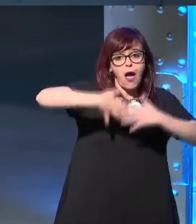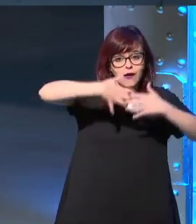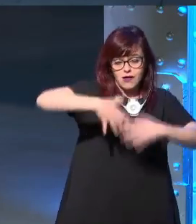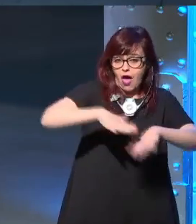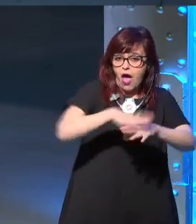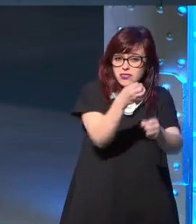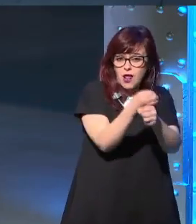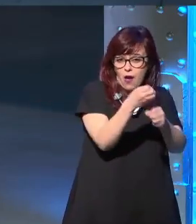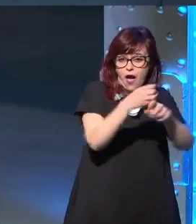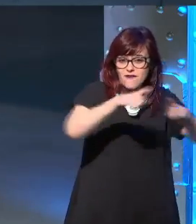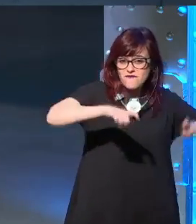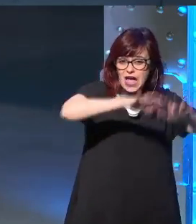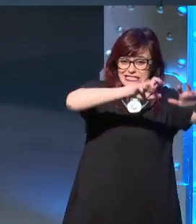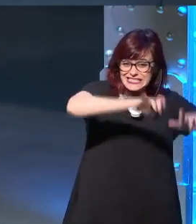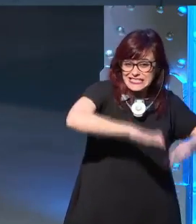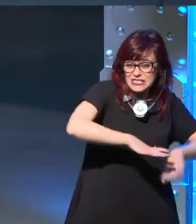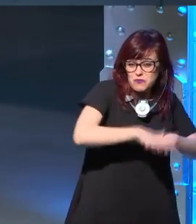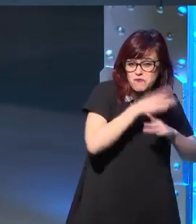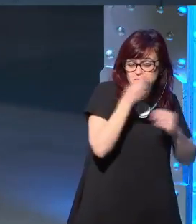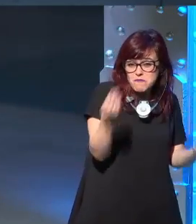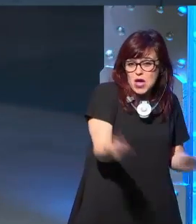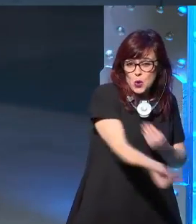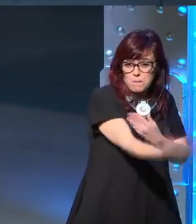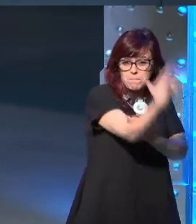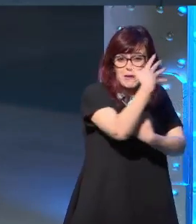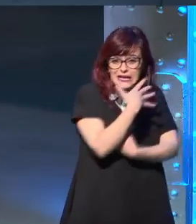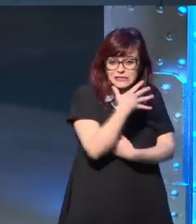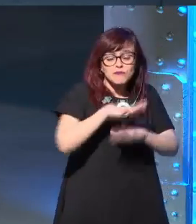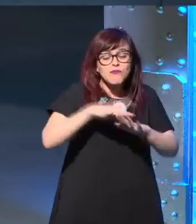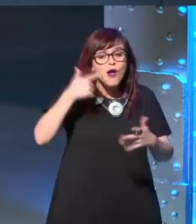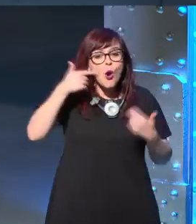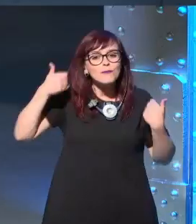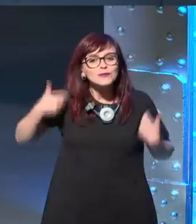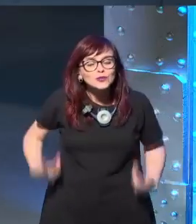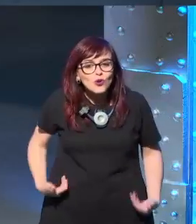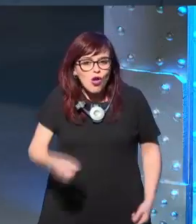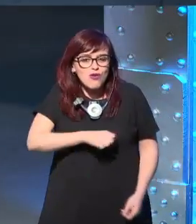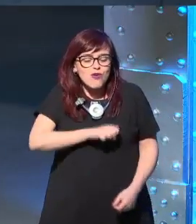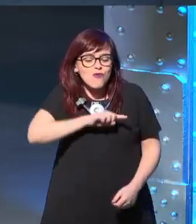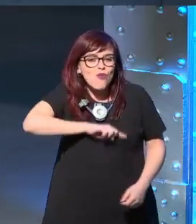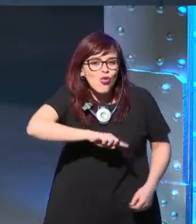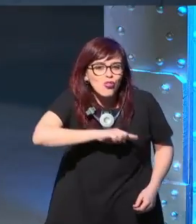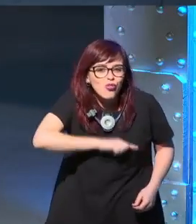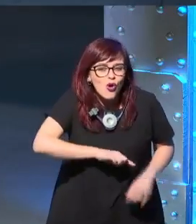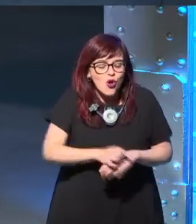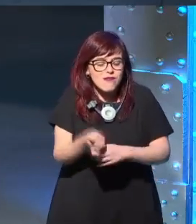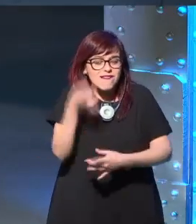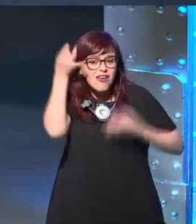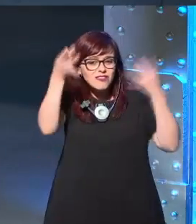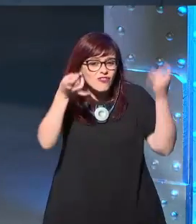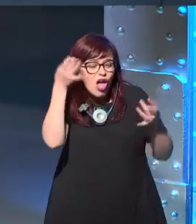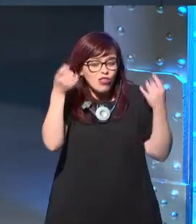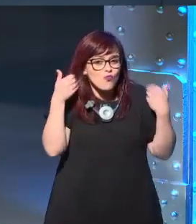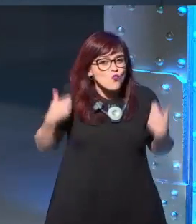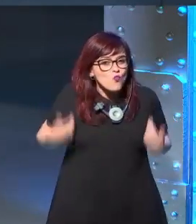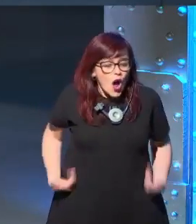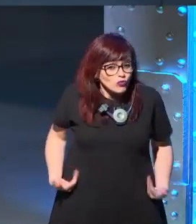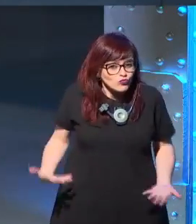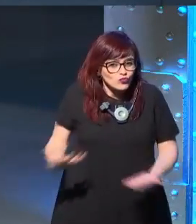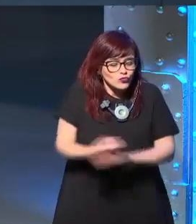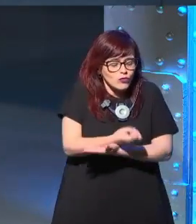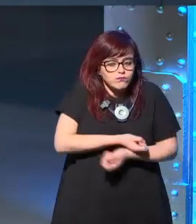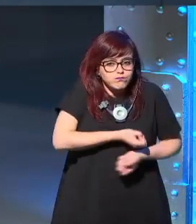be the people who bring the creativity, the art, the emotion, the humanity, and connects them to the technology. They will